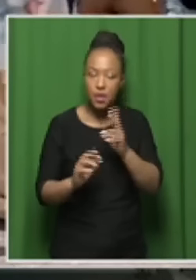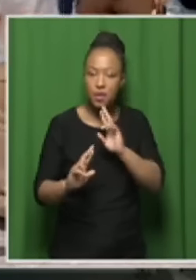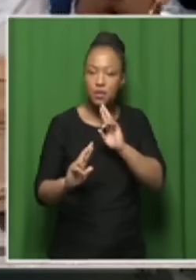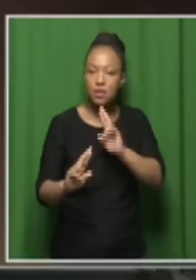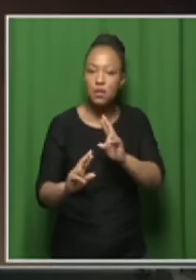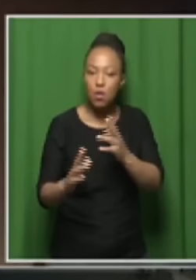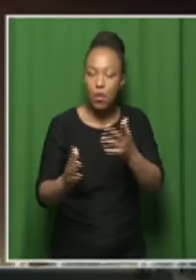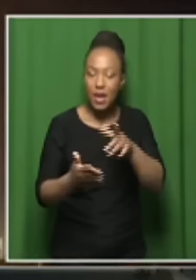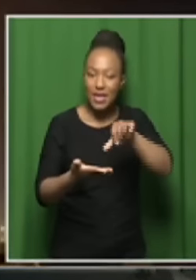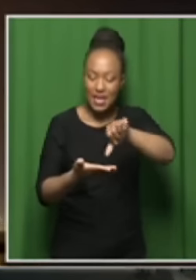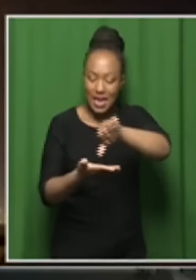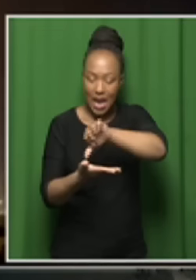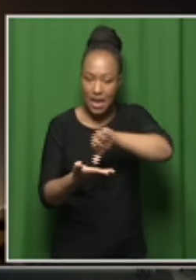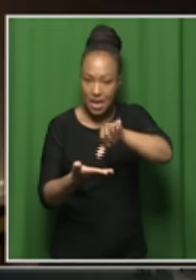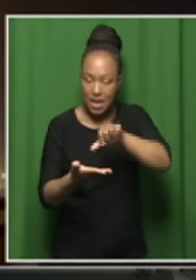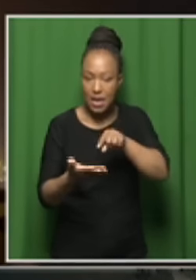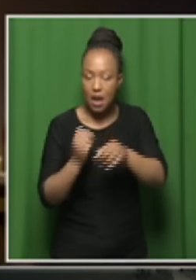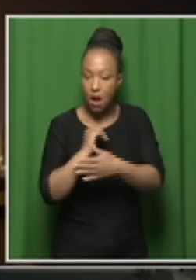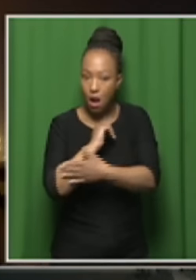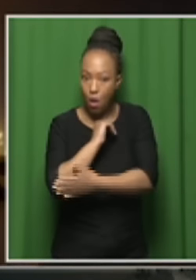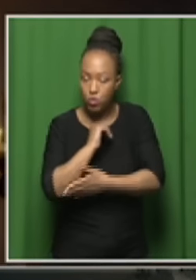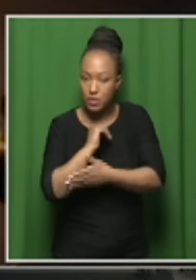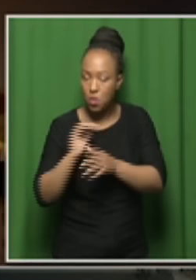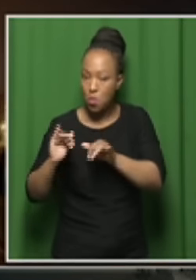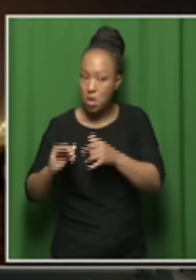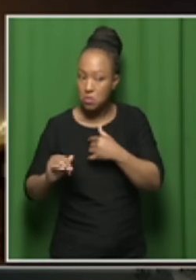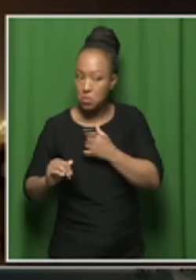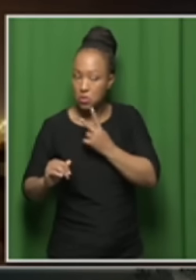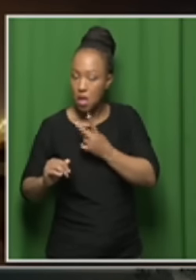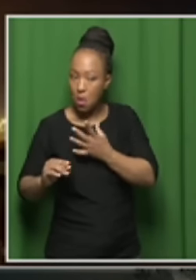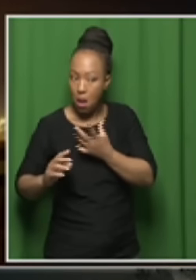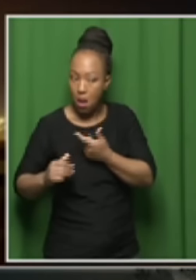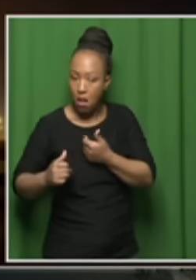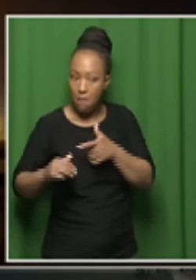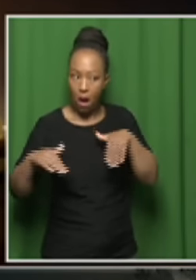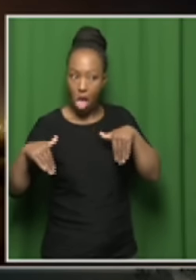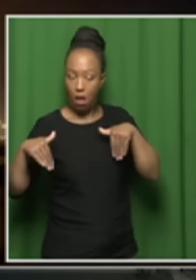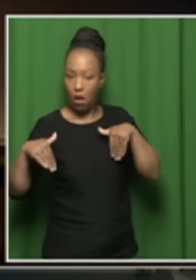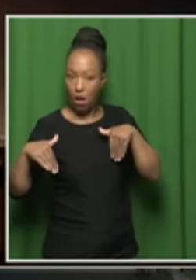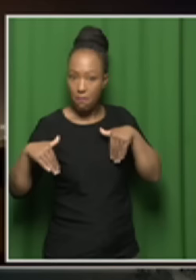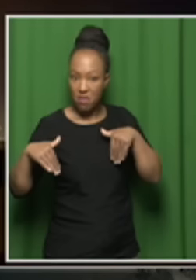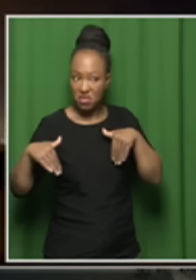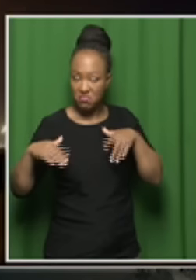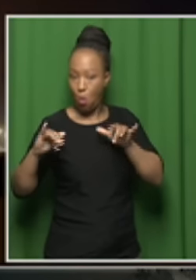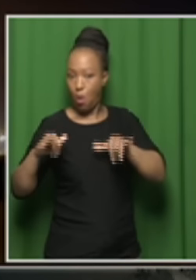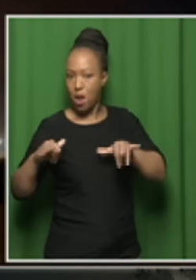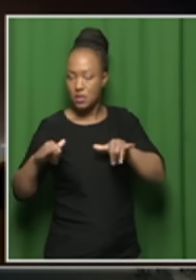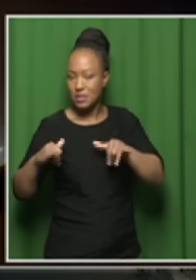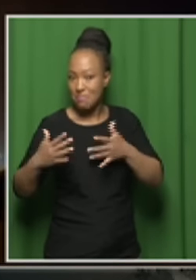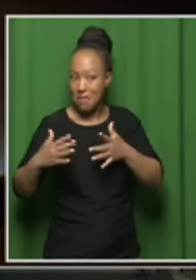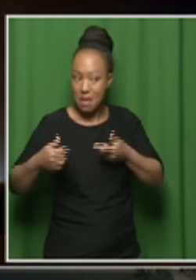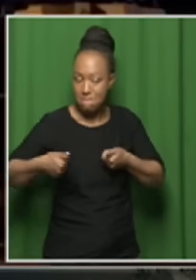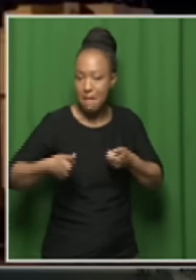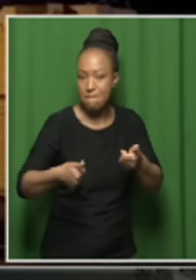because I think all of us know that they're not going to just sit back and take this. Well, you'll recall, of